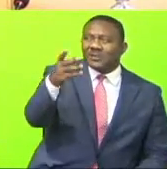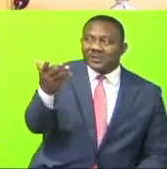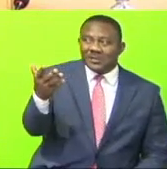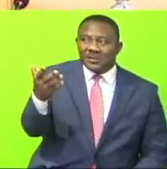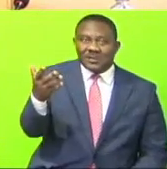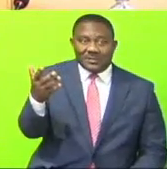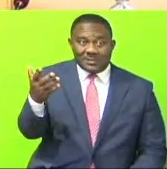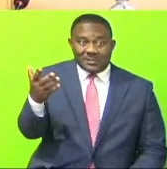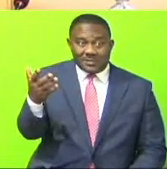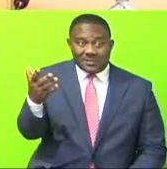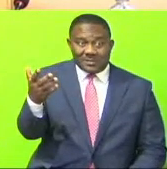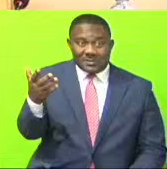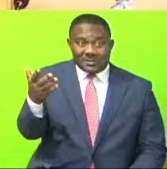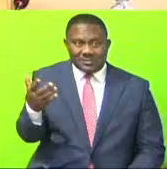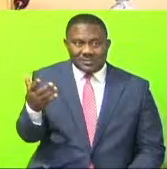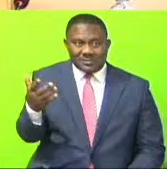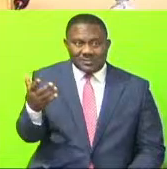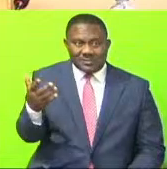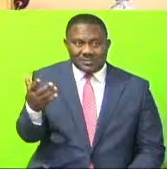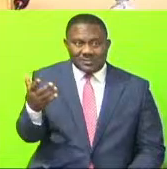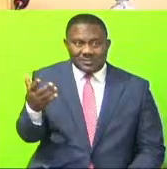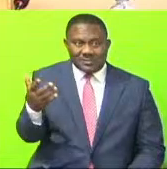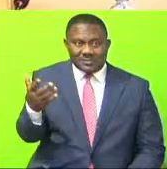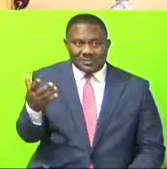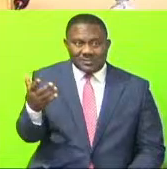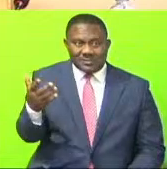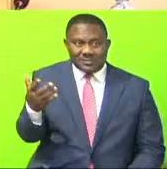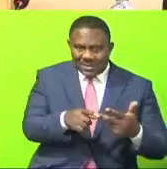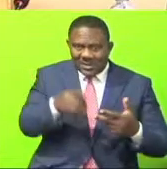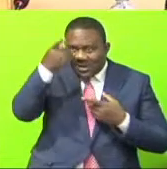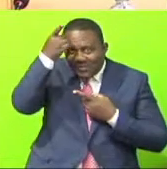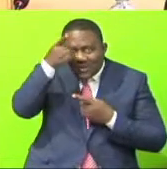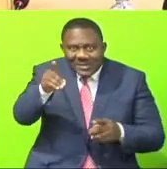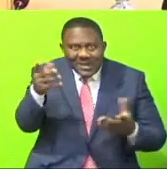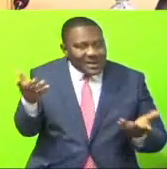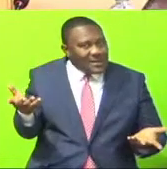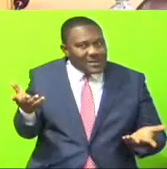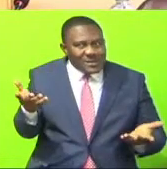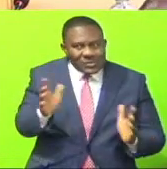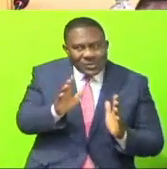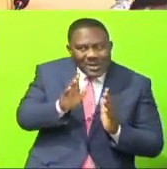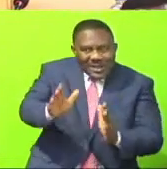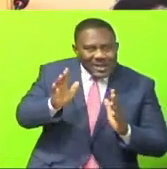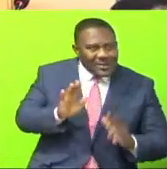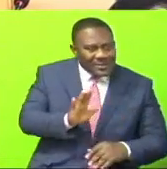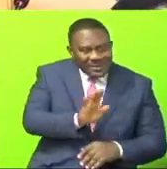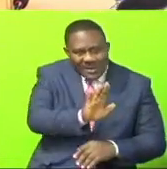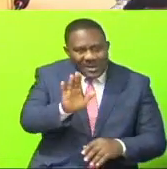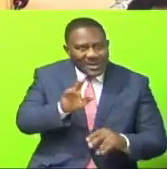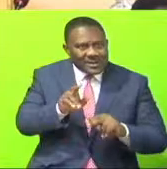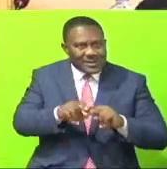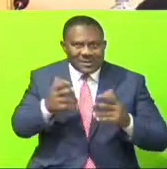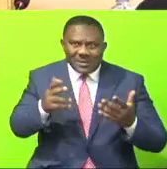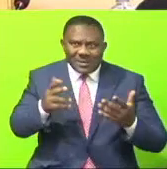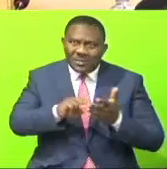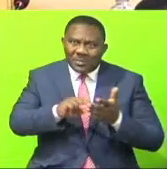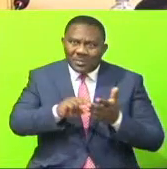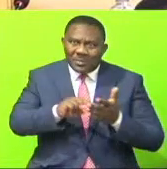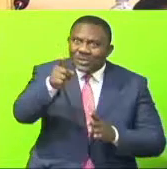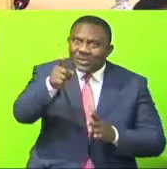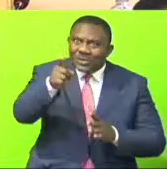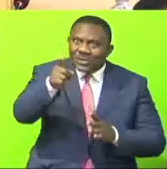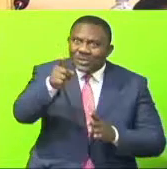the acts of these members of Parliament, which will mean that their seat is automatically